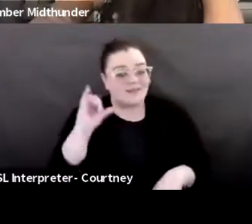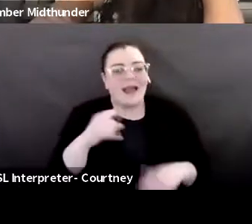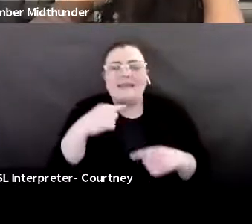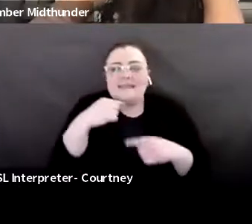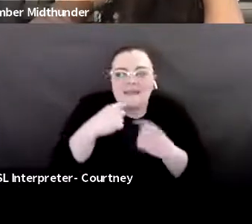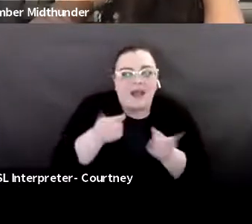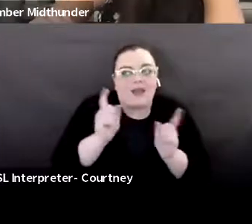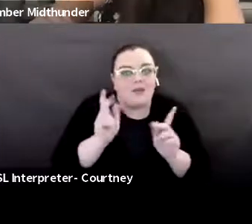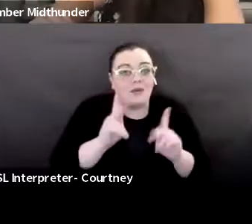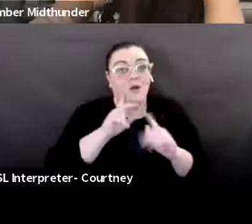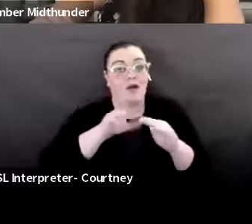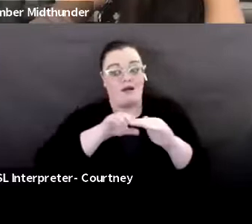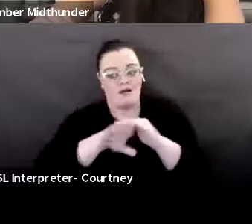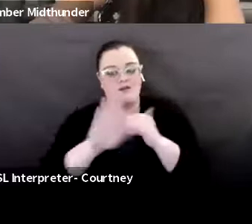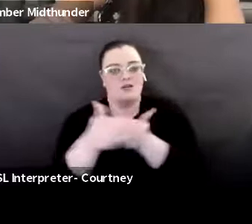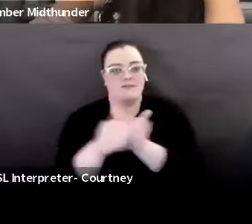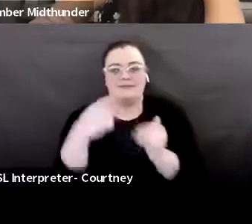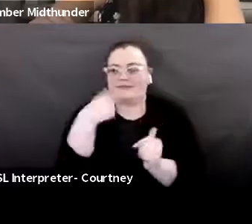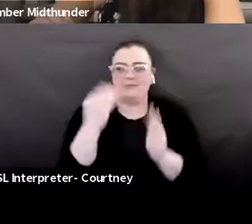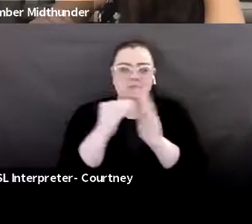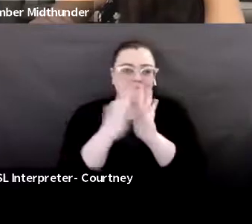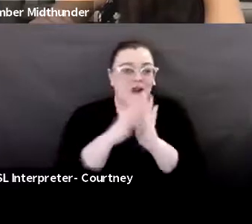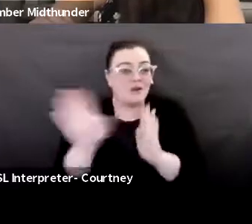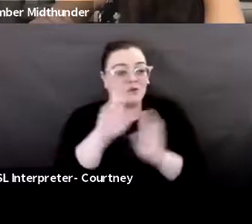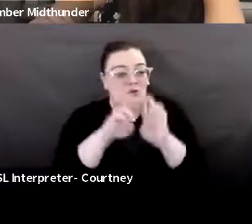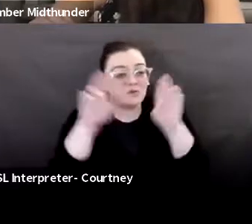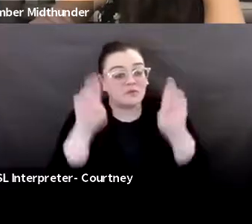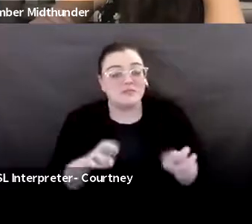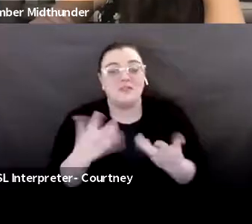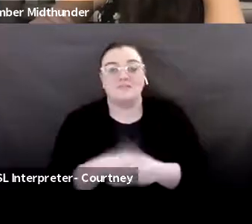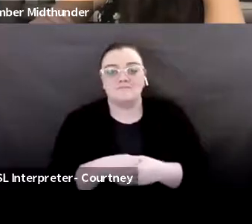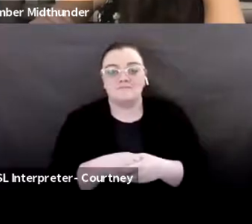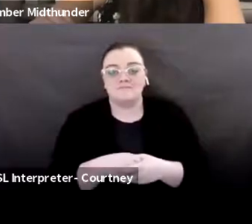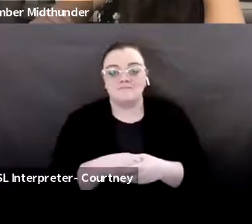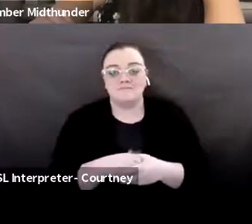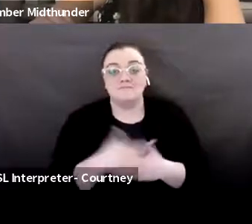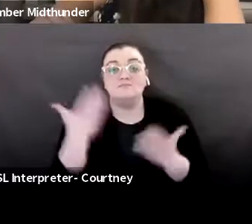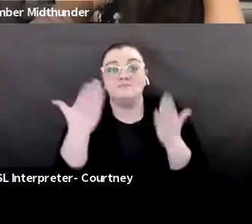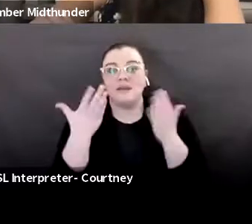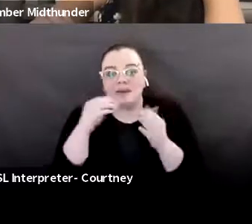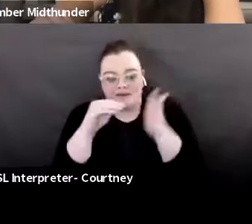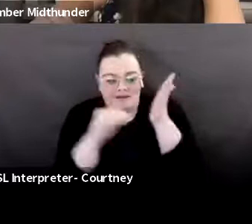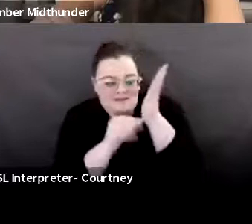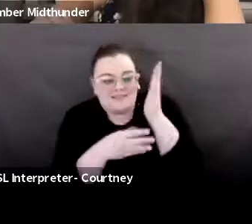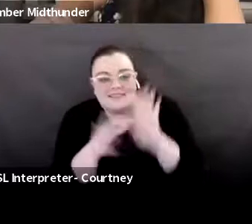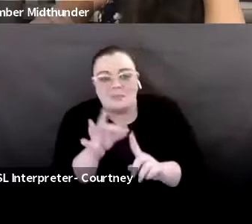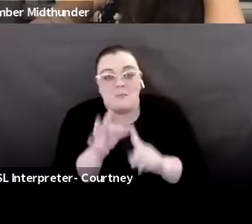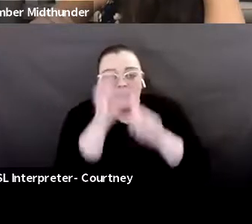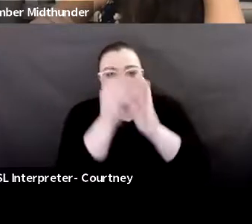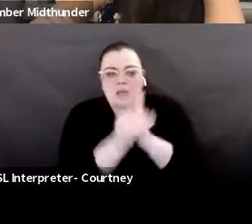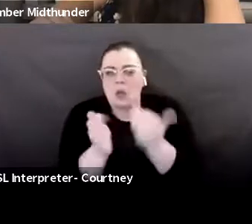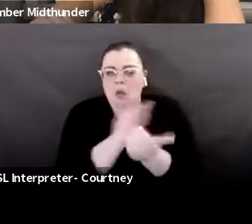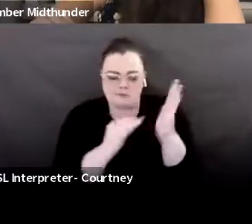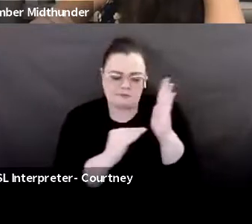people going in the room. Put it on your resume, even if it's in the special skills. Let people